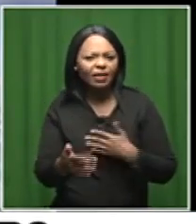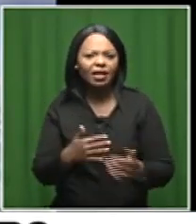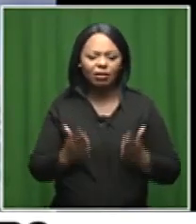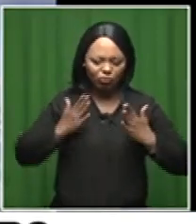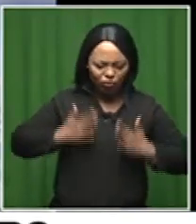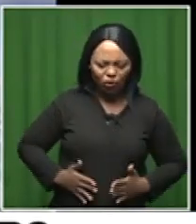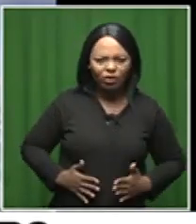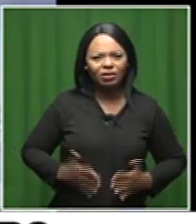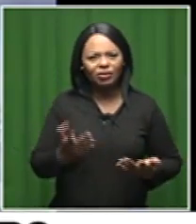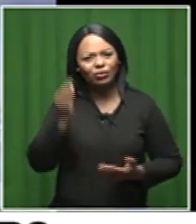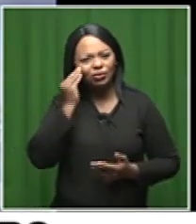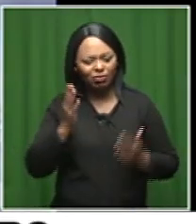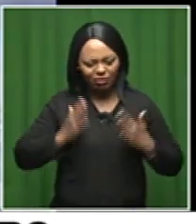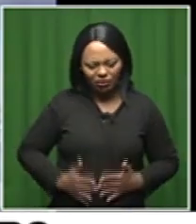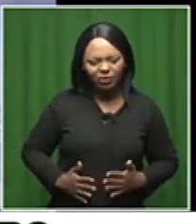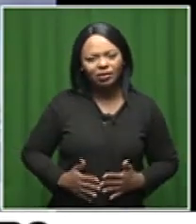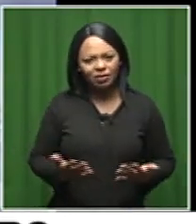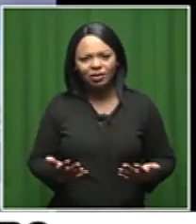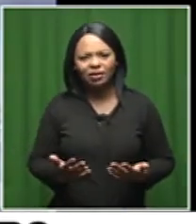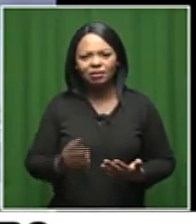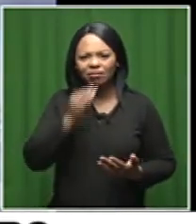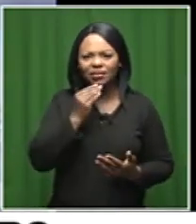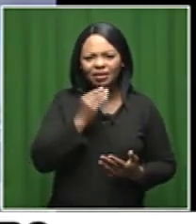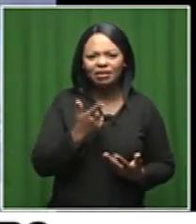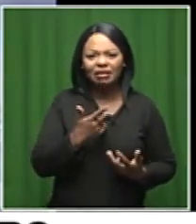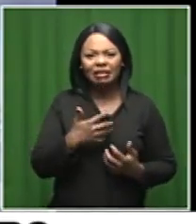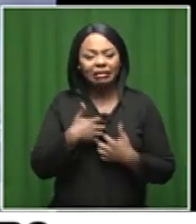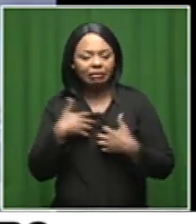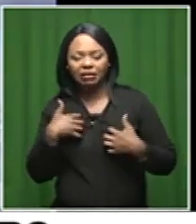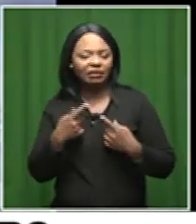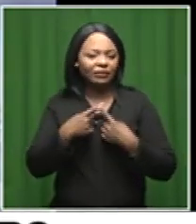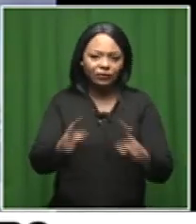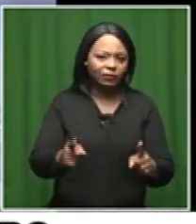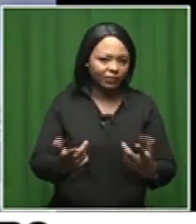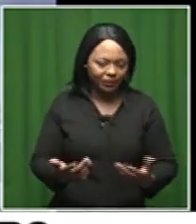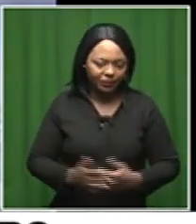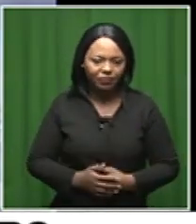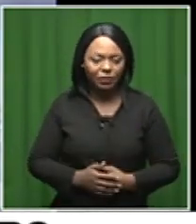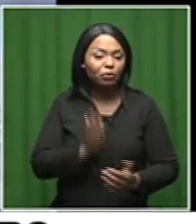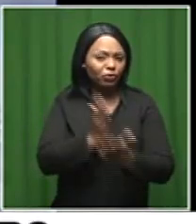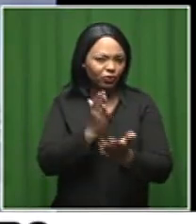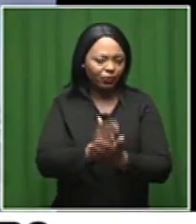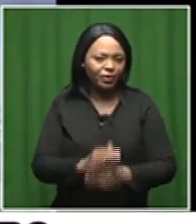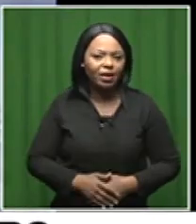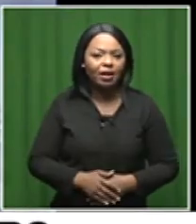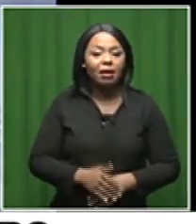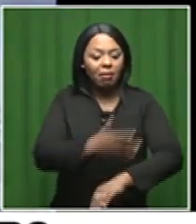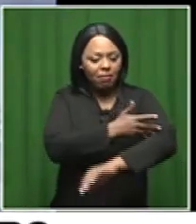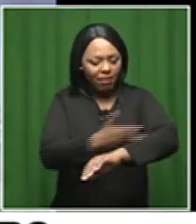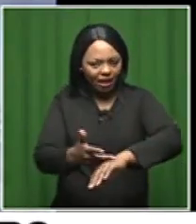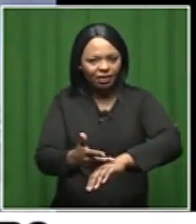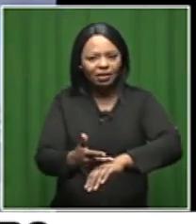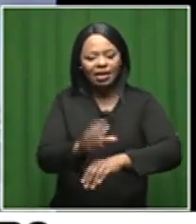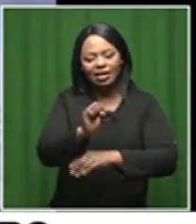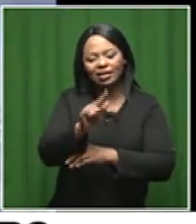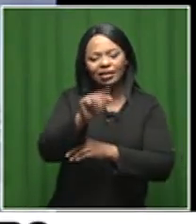is definitely a myth. There's absolutely no drilling, we can reassure you. The peripheral blood stem cell collection is very